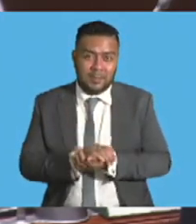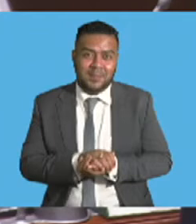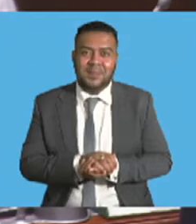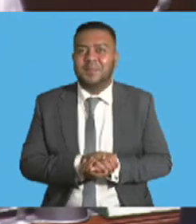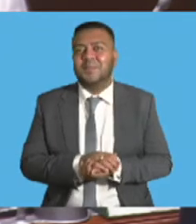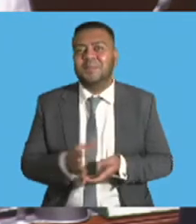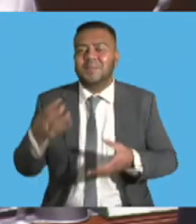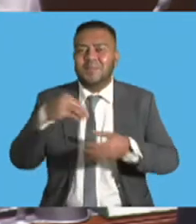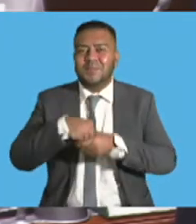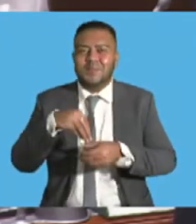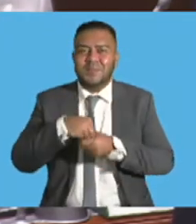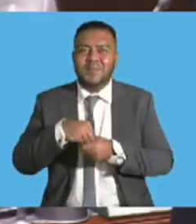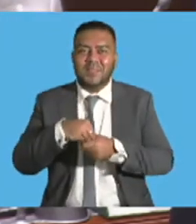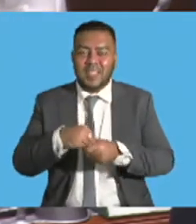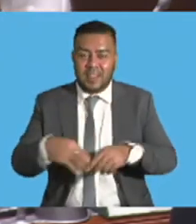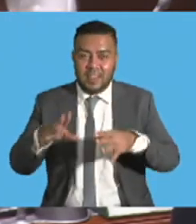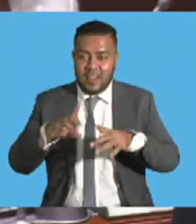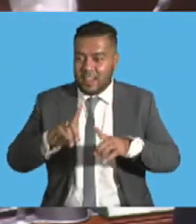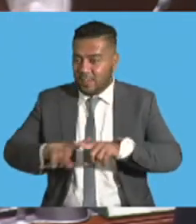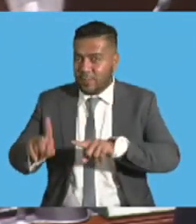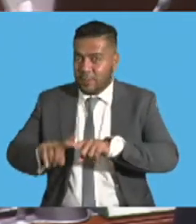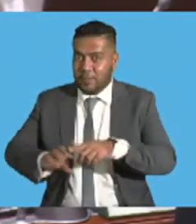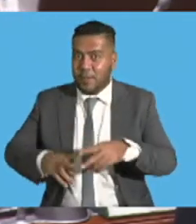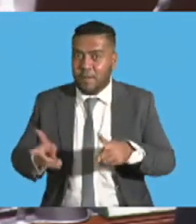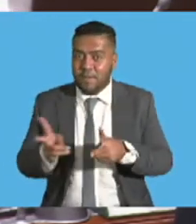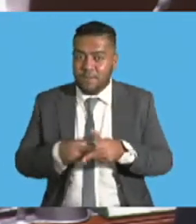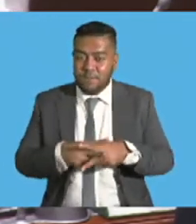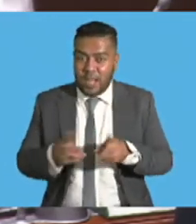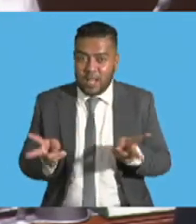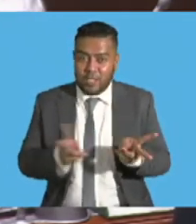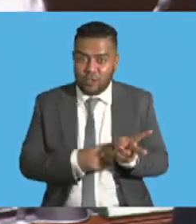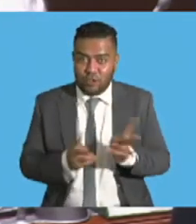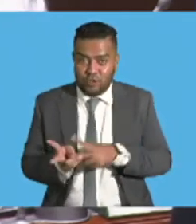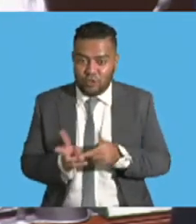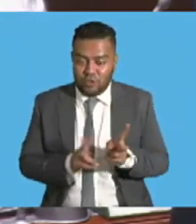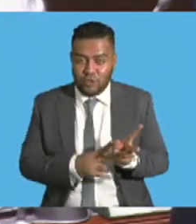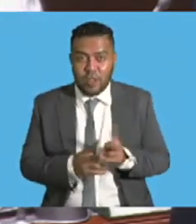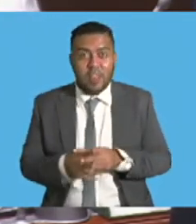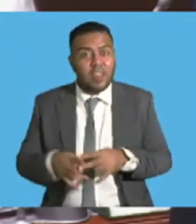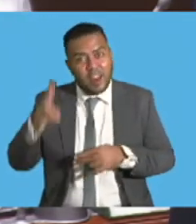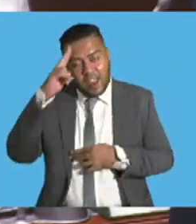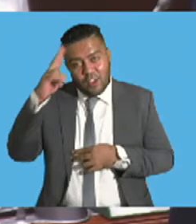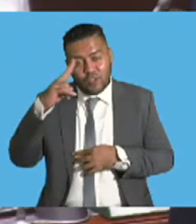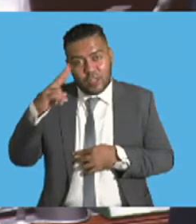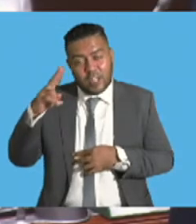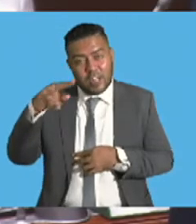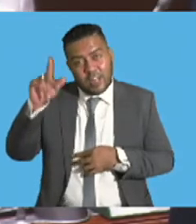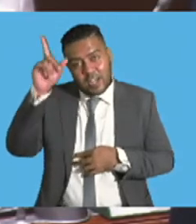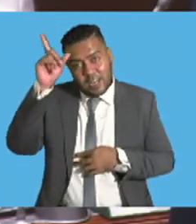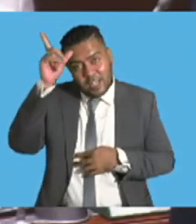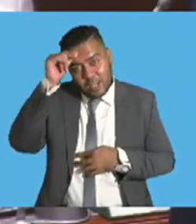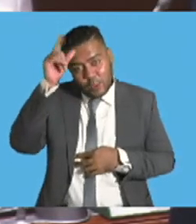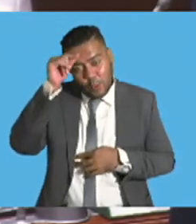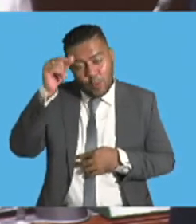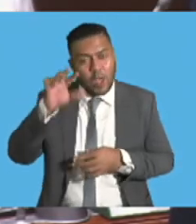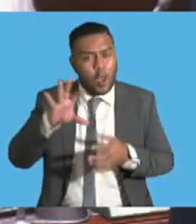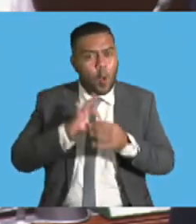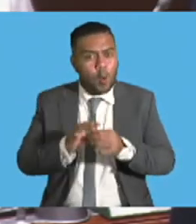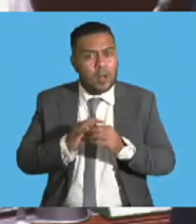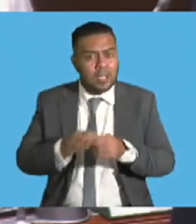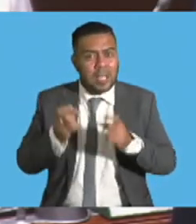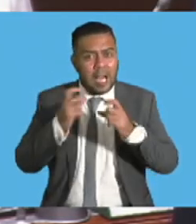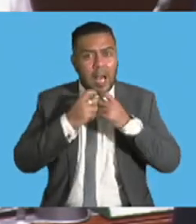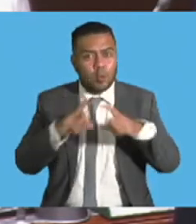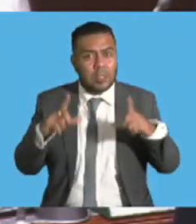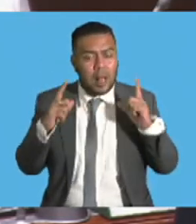within the districts and the villages. And Mr. Speaker, sir, the National iTaukei Resource Owners Council was allocated an